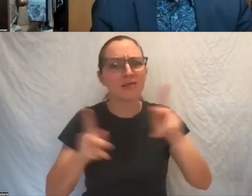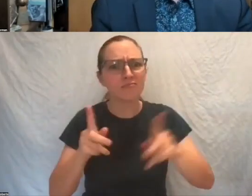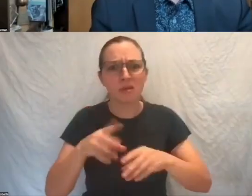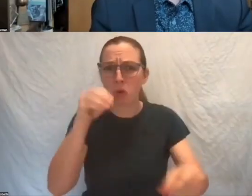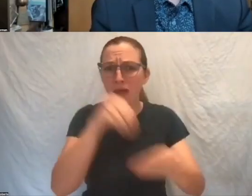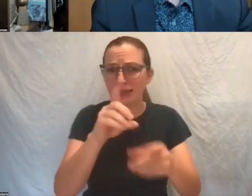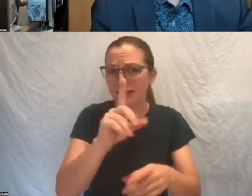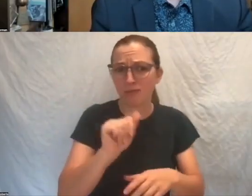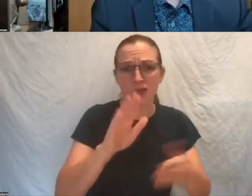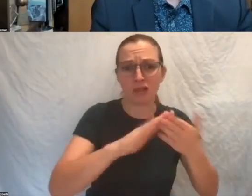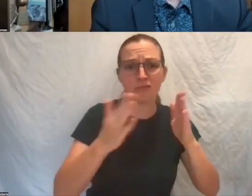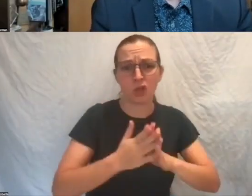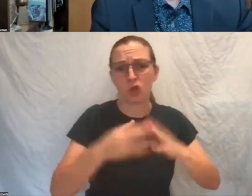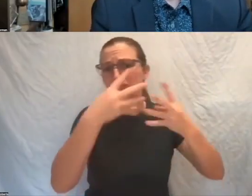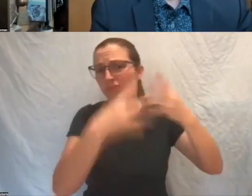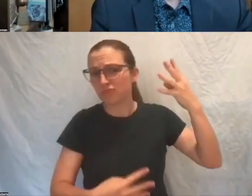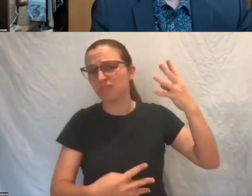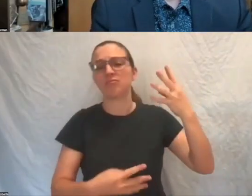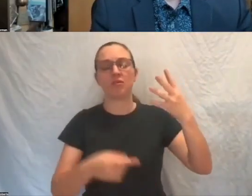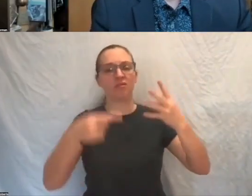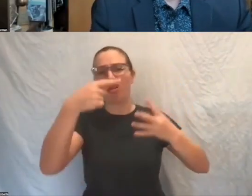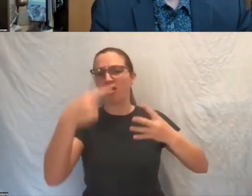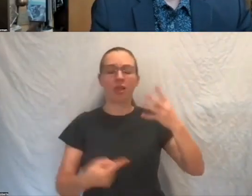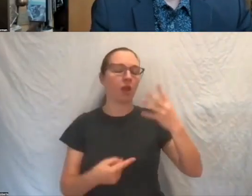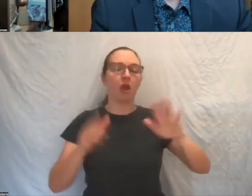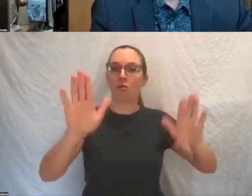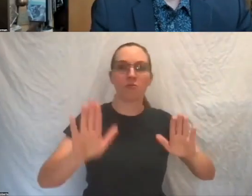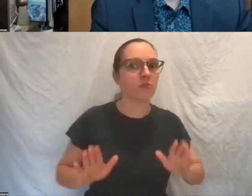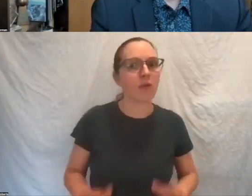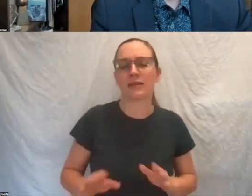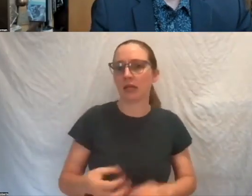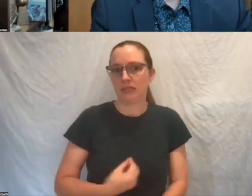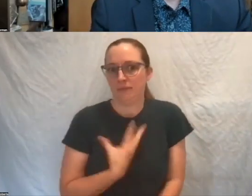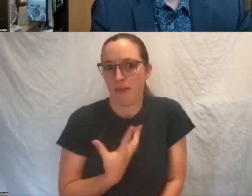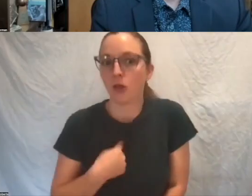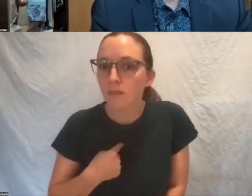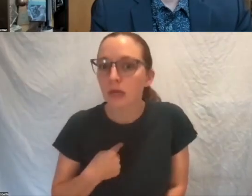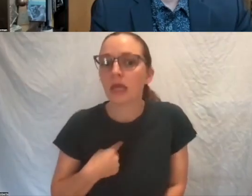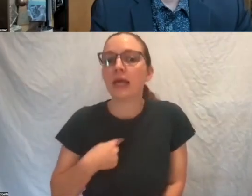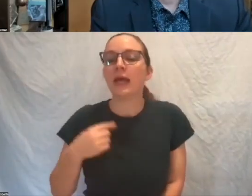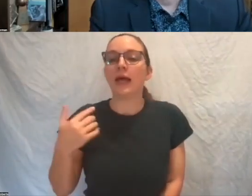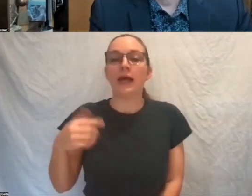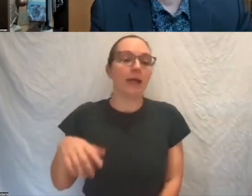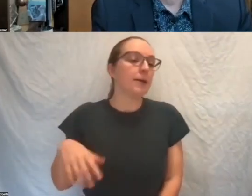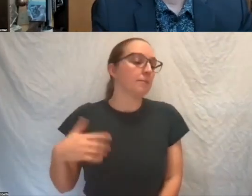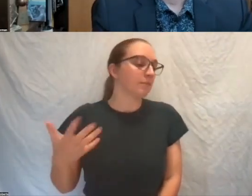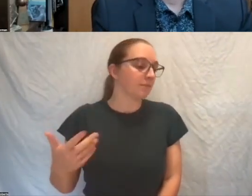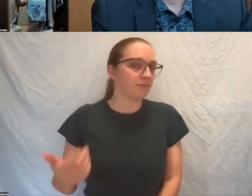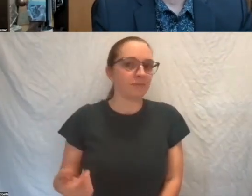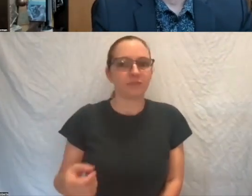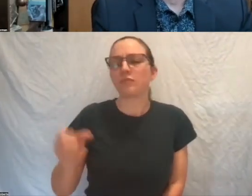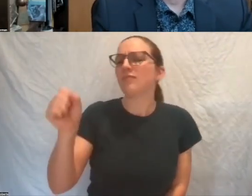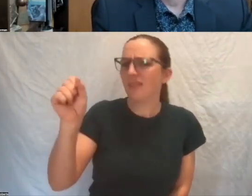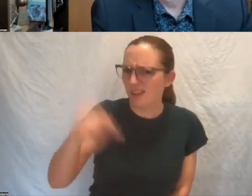sphere that are just rocking it and inspired me in the way that oh yes, that